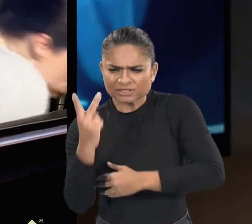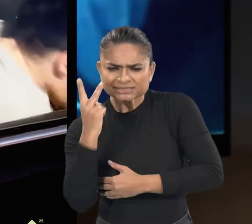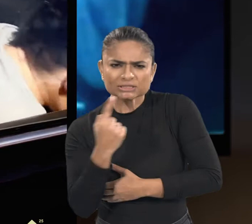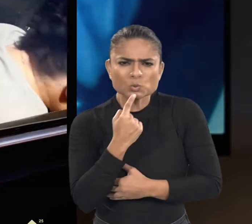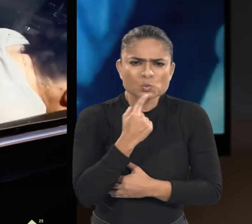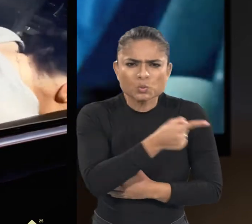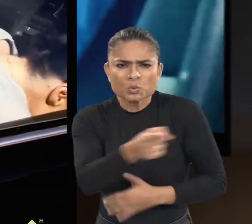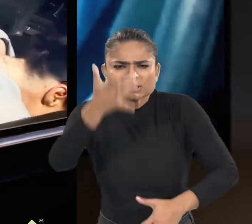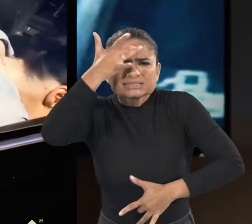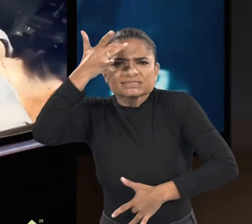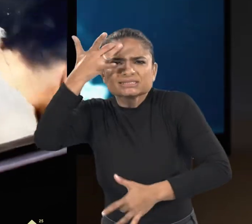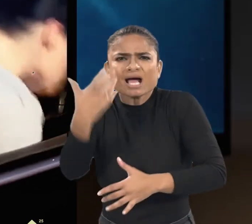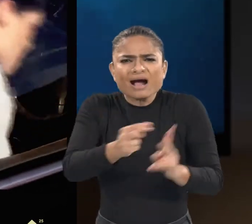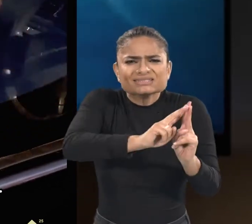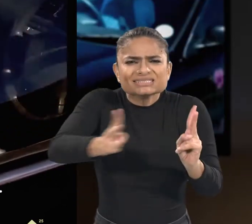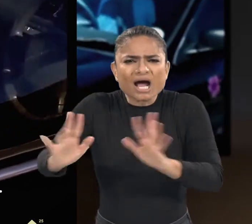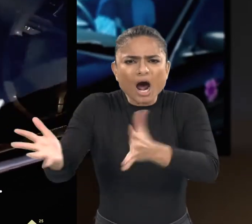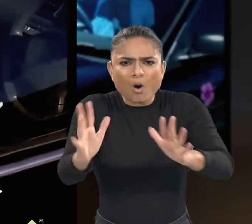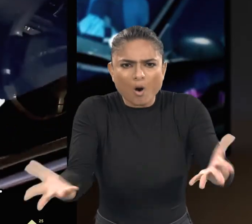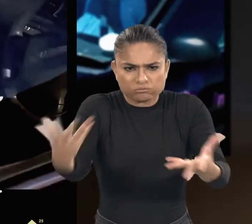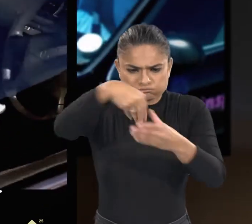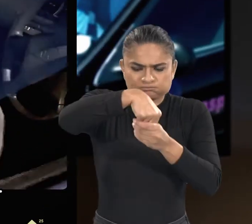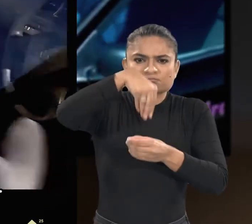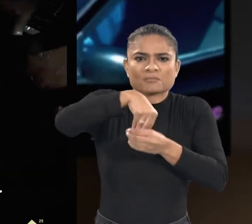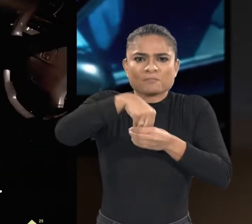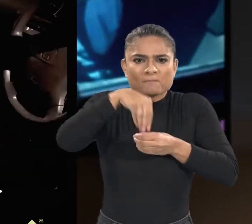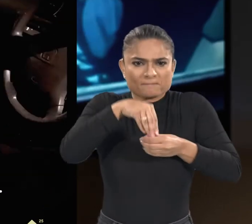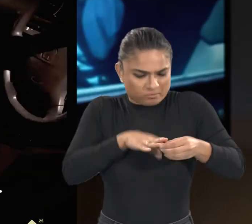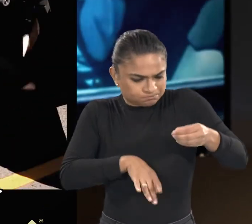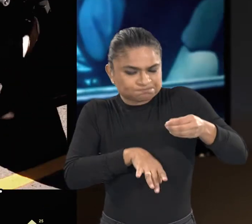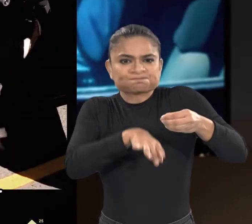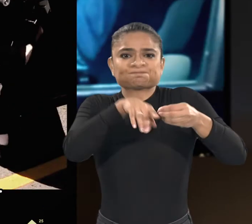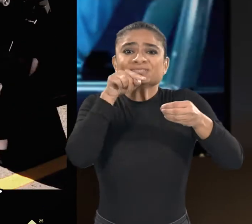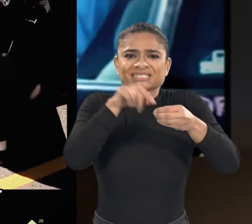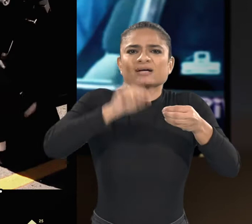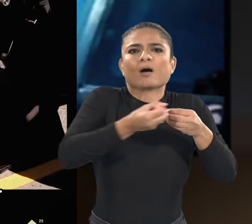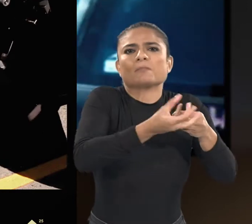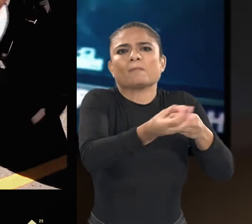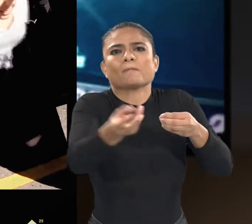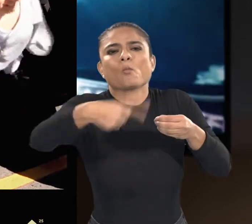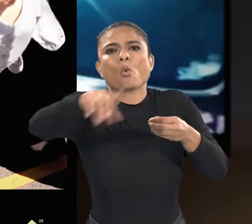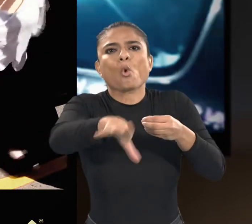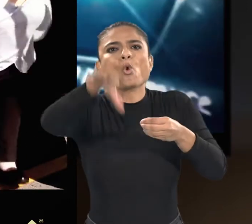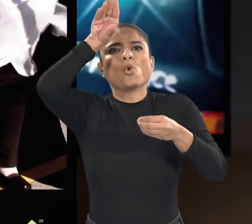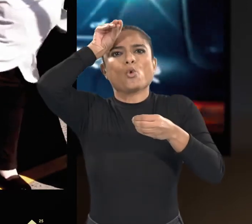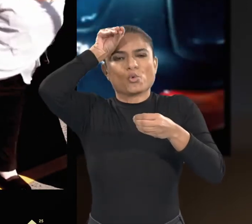being a credible agent of change, whether you are connecting with her one-on-one or from an audience.